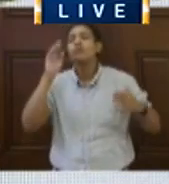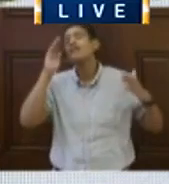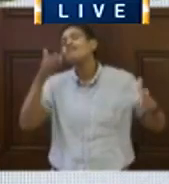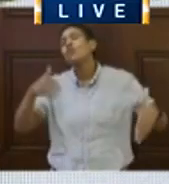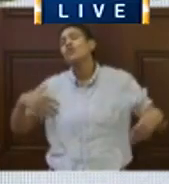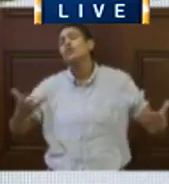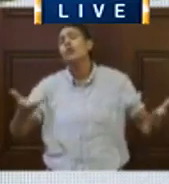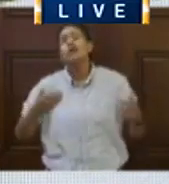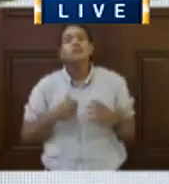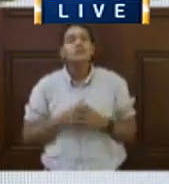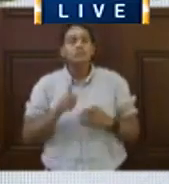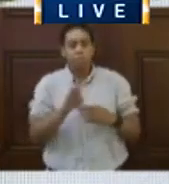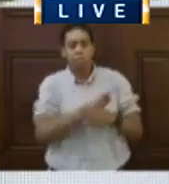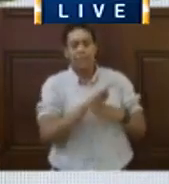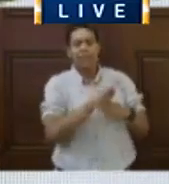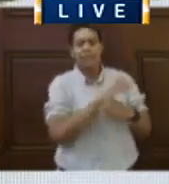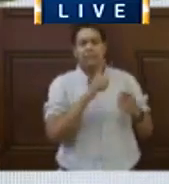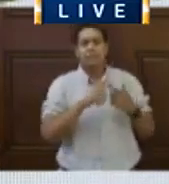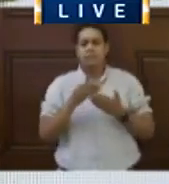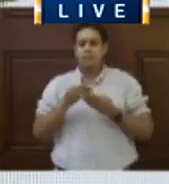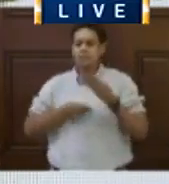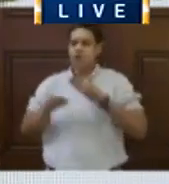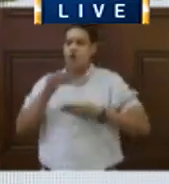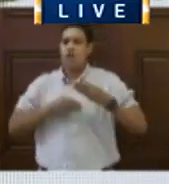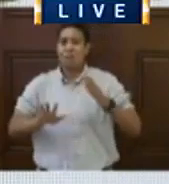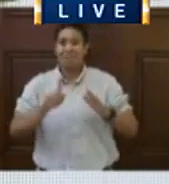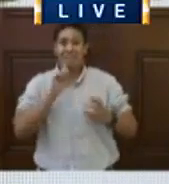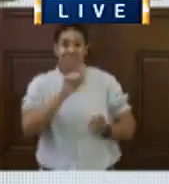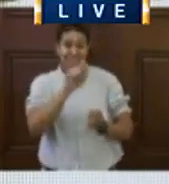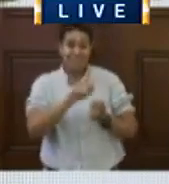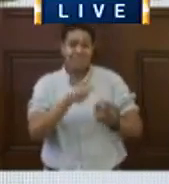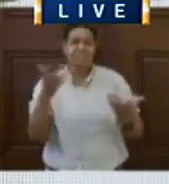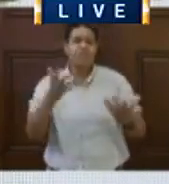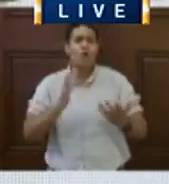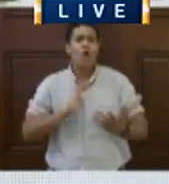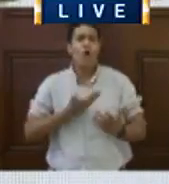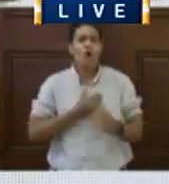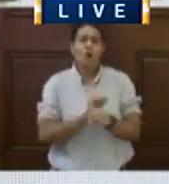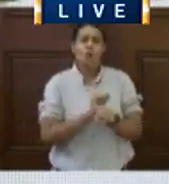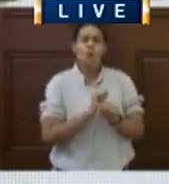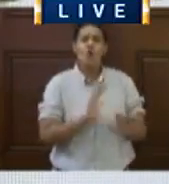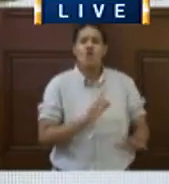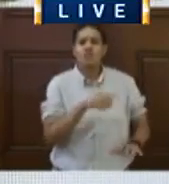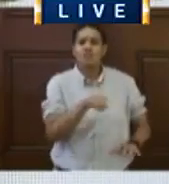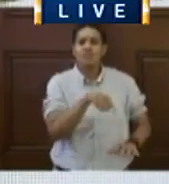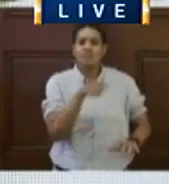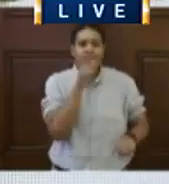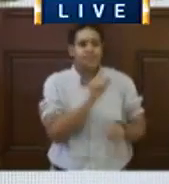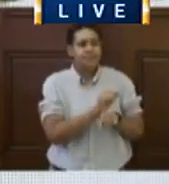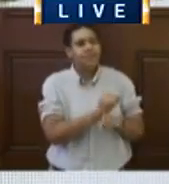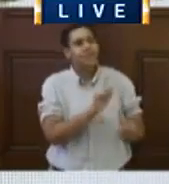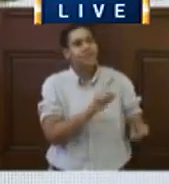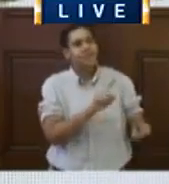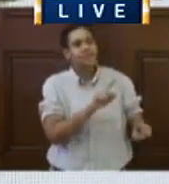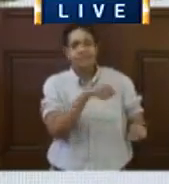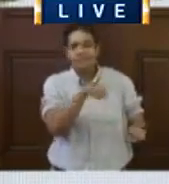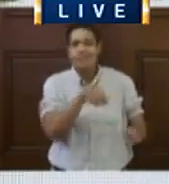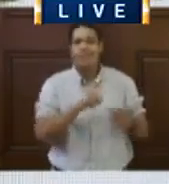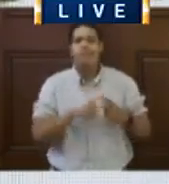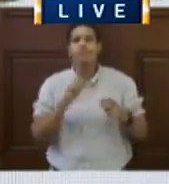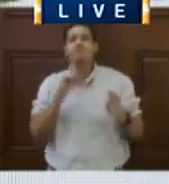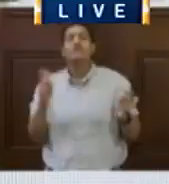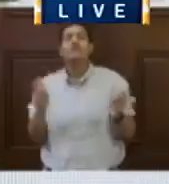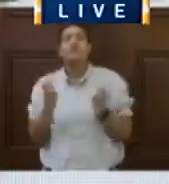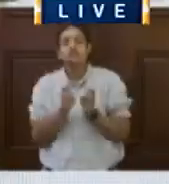on the business and economy, specifically our workers and our small,